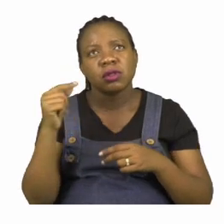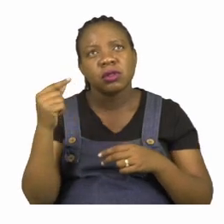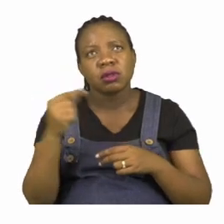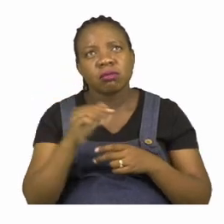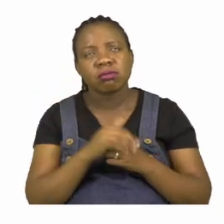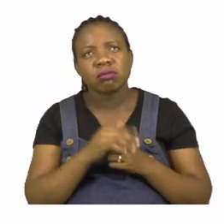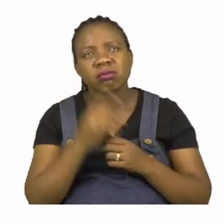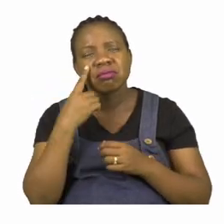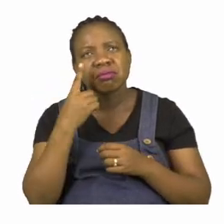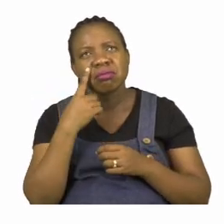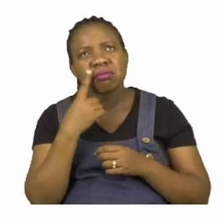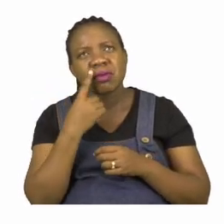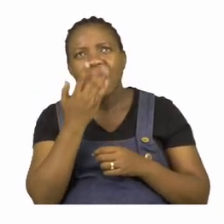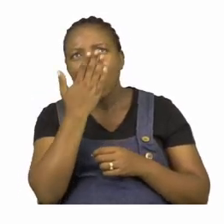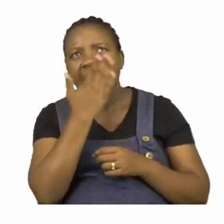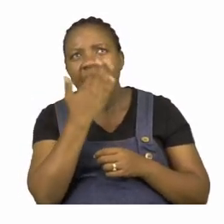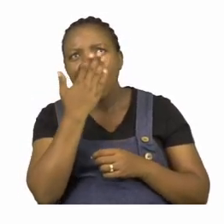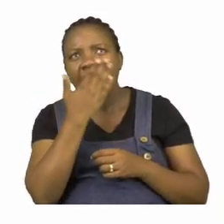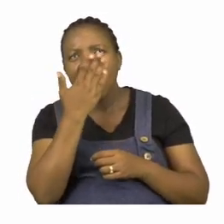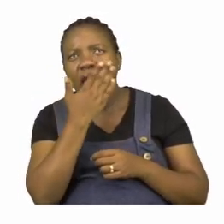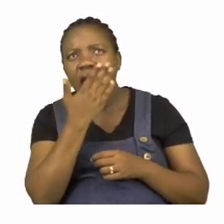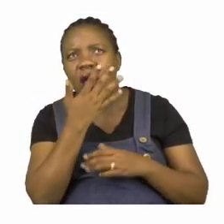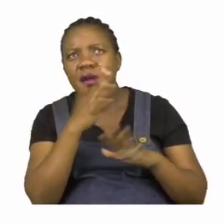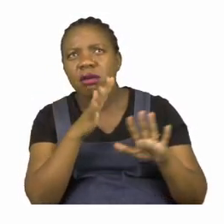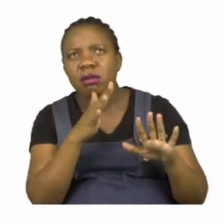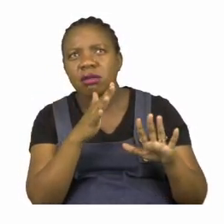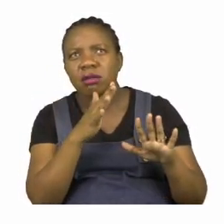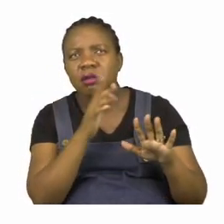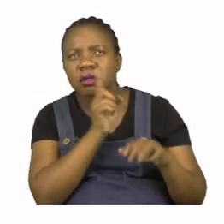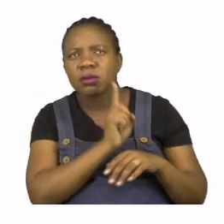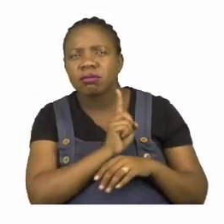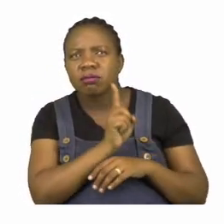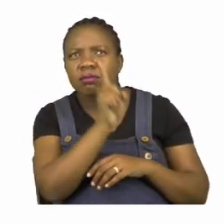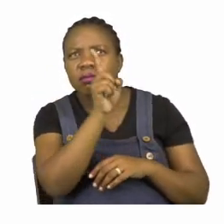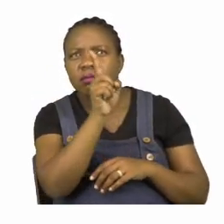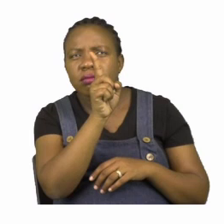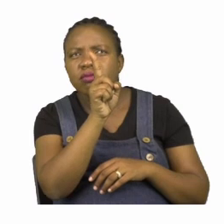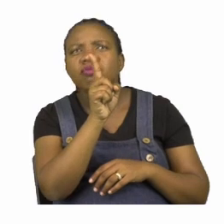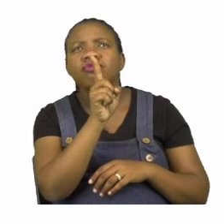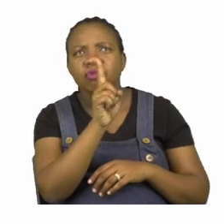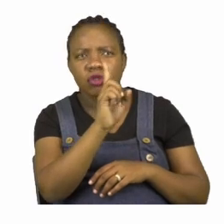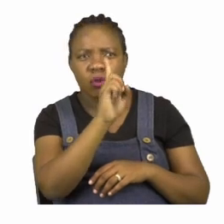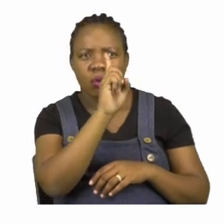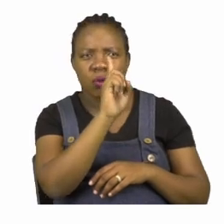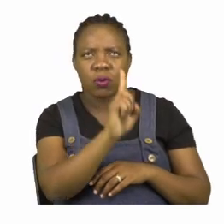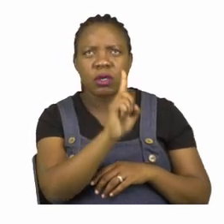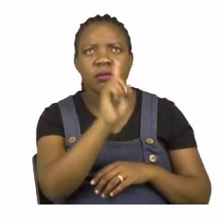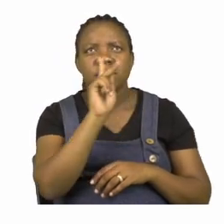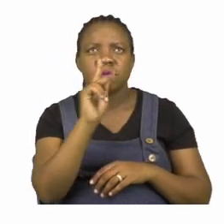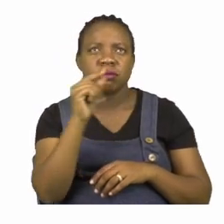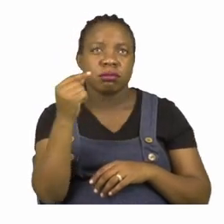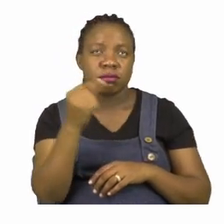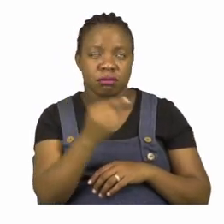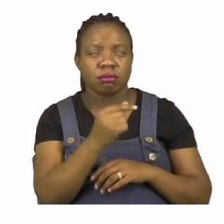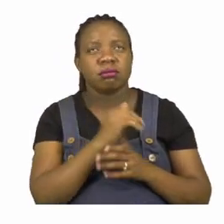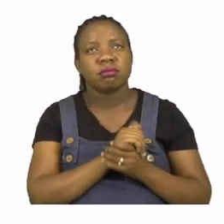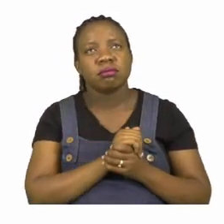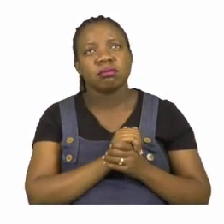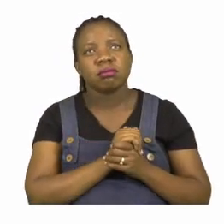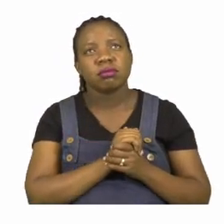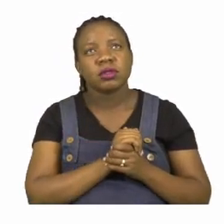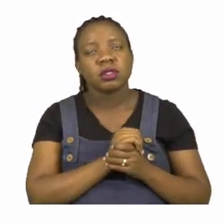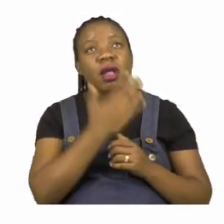sugar has its pointer to 1. So that means it weighs